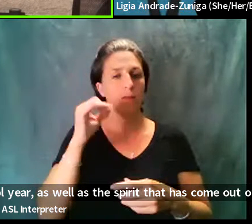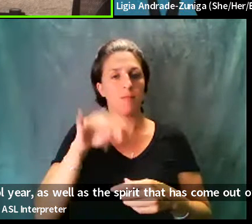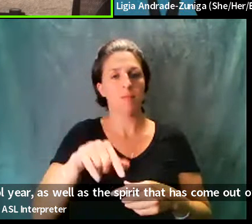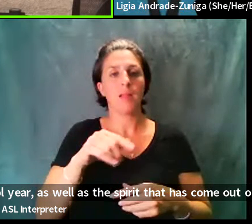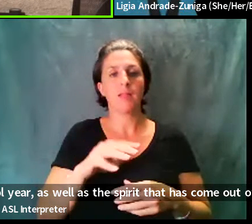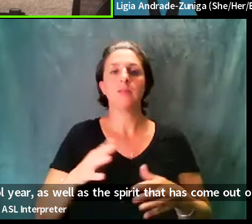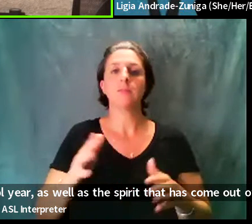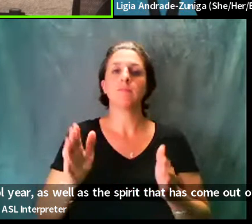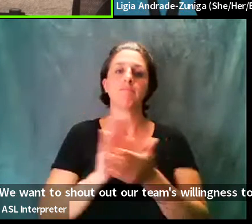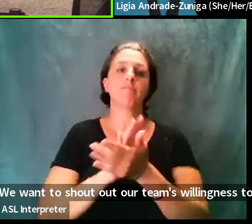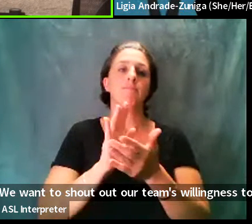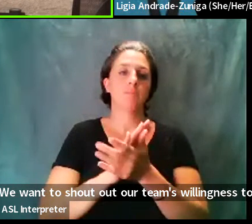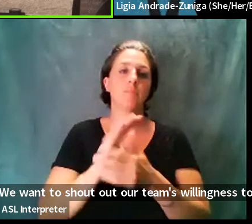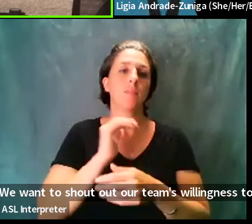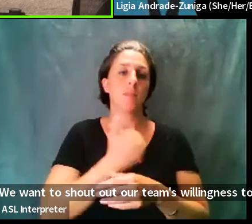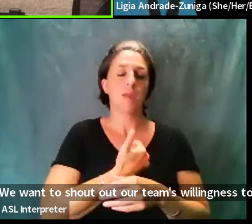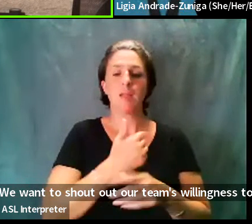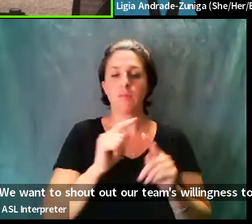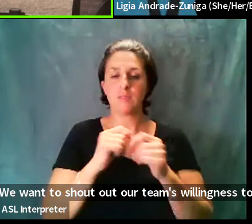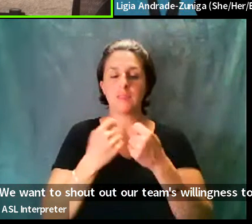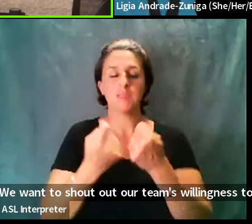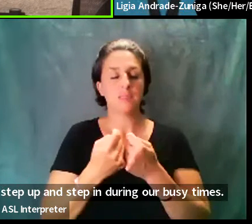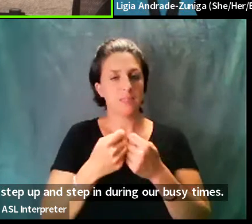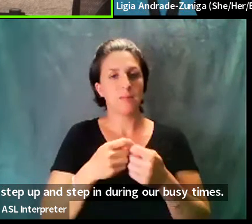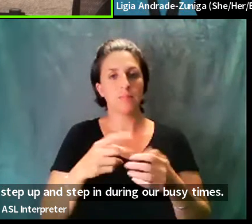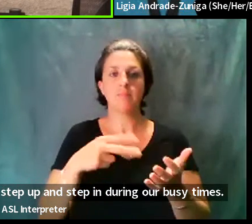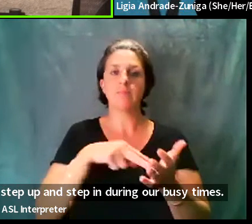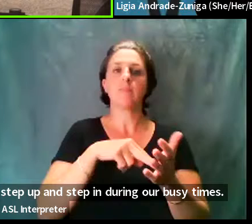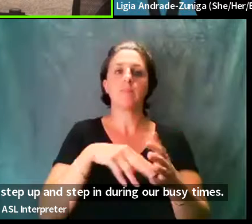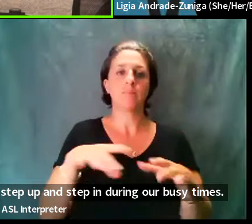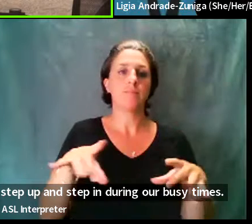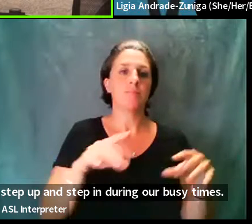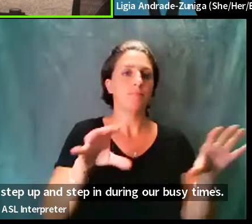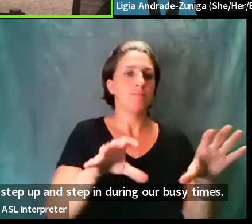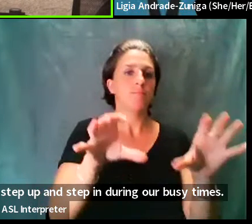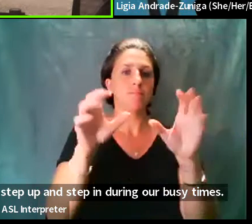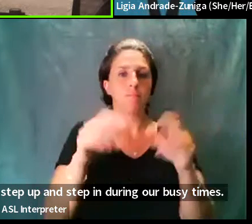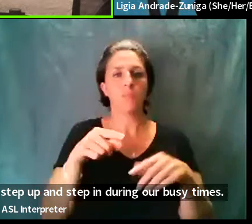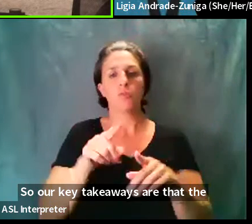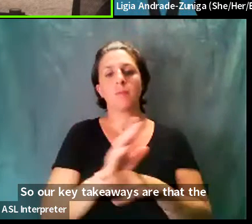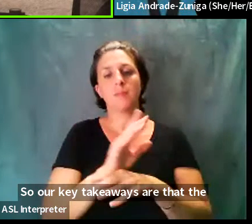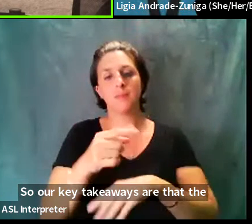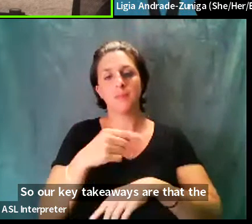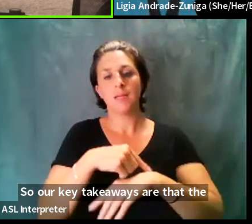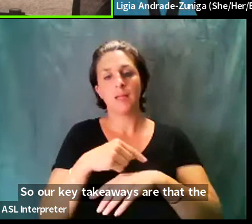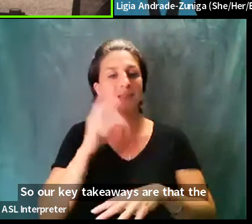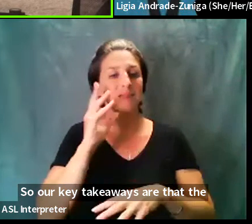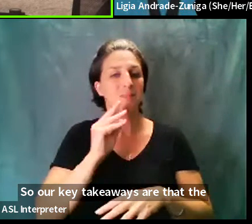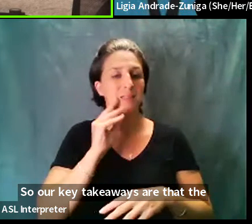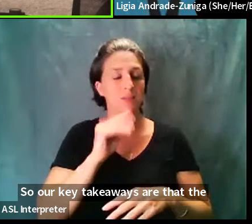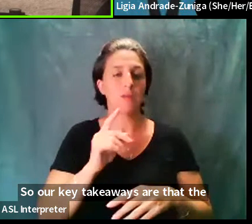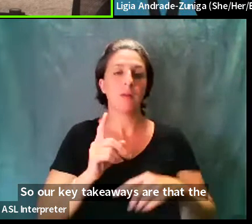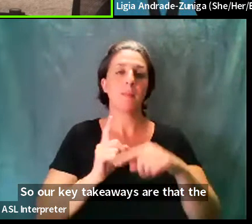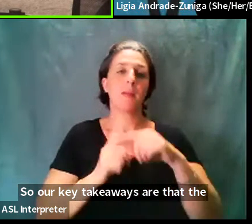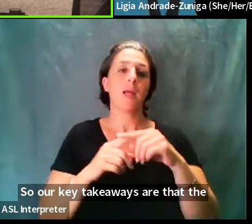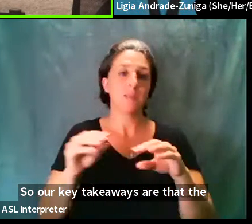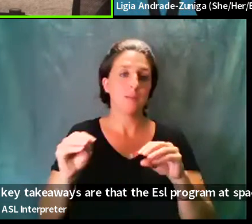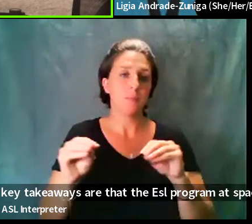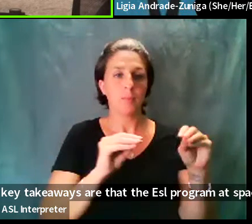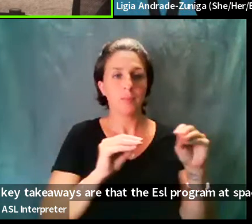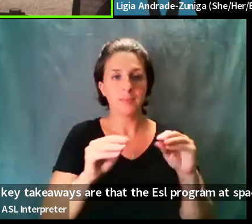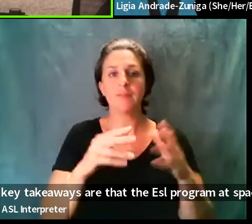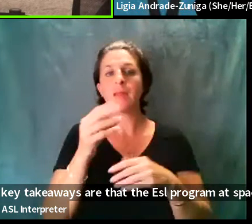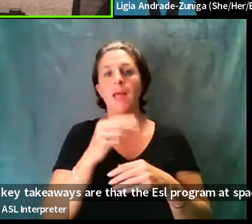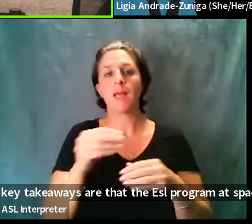up and step in during our busy times. So our key takeaways are that the ESL program at SMUHSD is experiencing positive momentum and increased